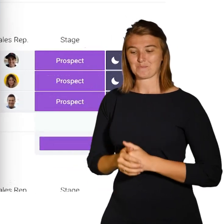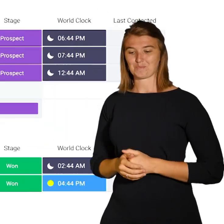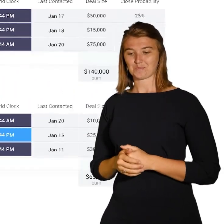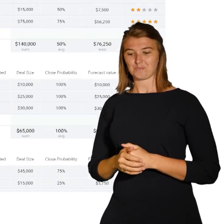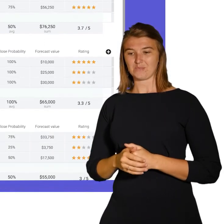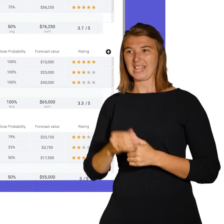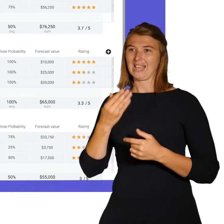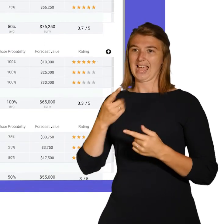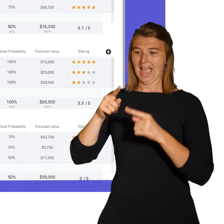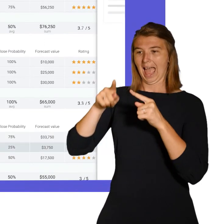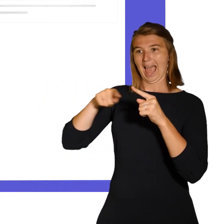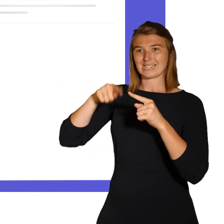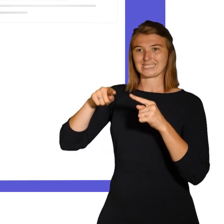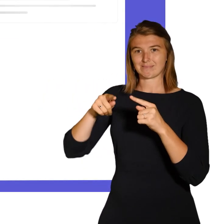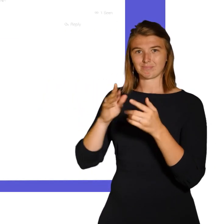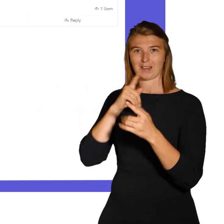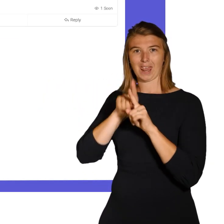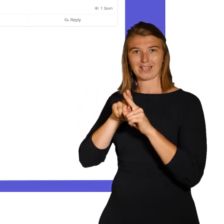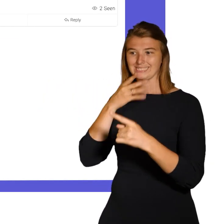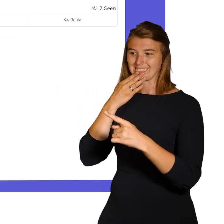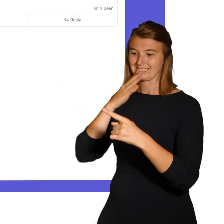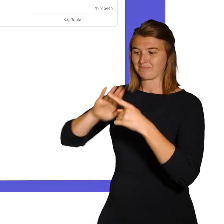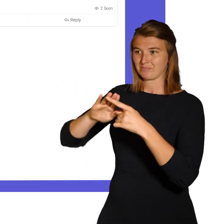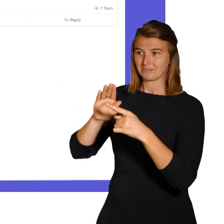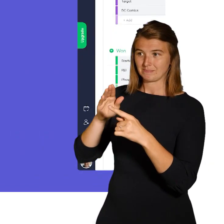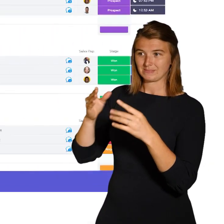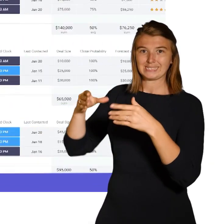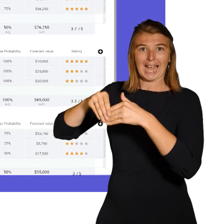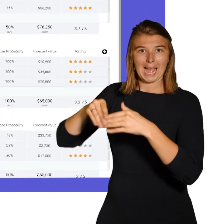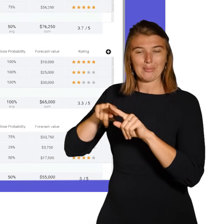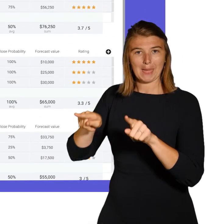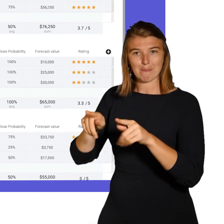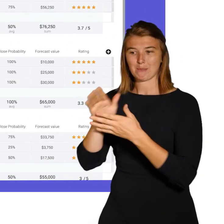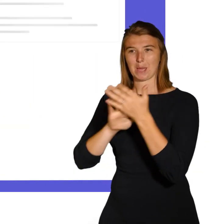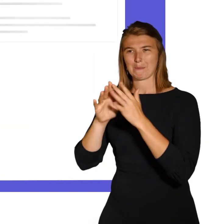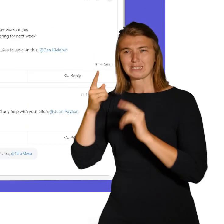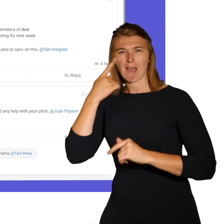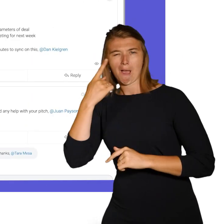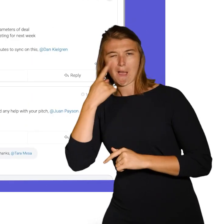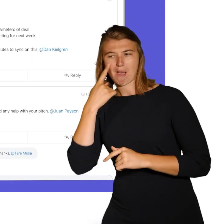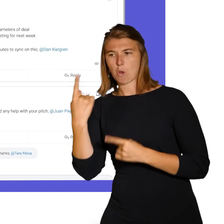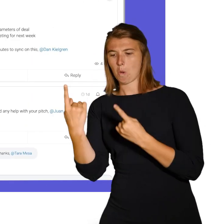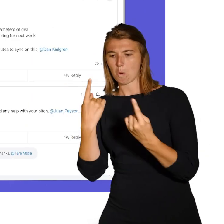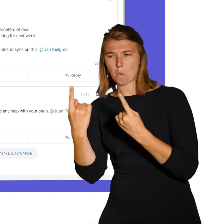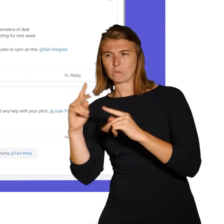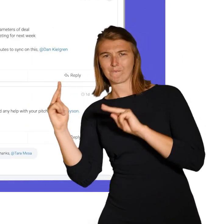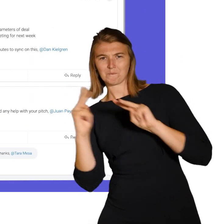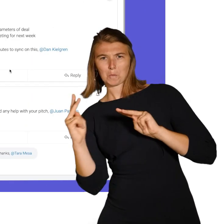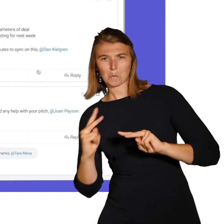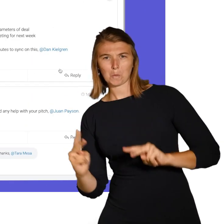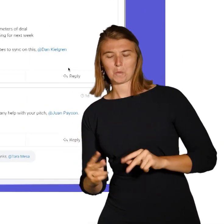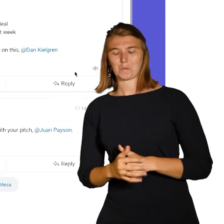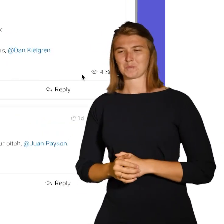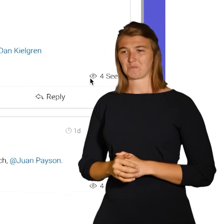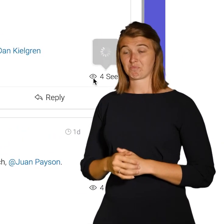Tagging is crucial to ensure you get the right eyeballs on each message. Speaking of eyeballs, you can see who's viewed your post in real time